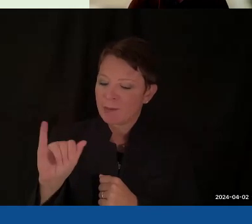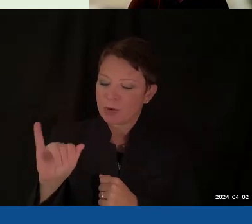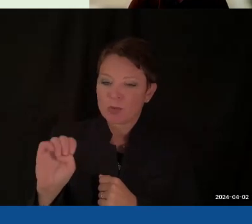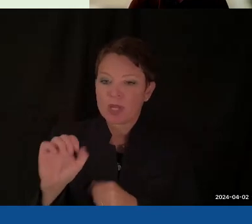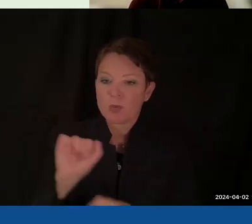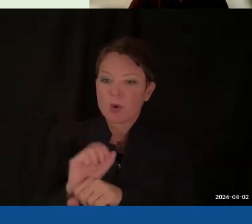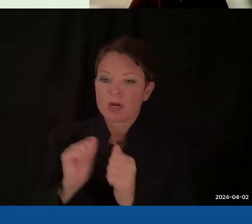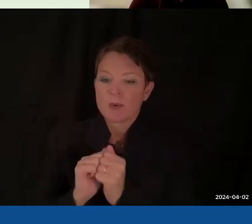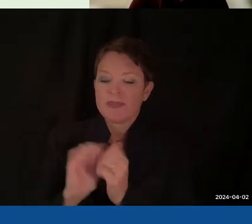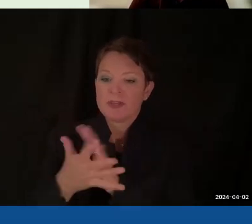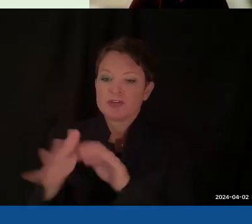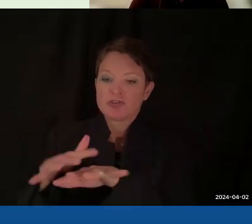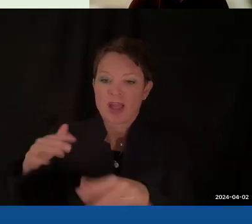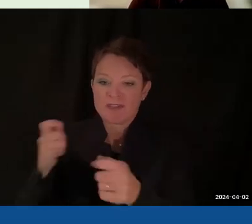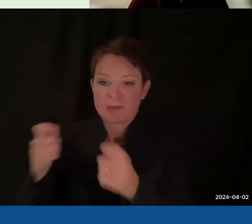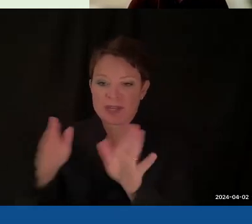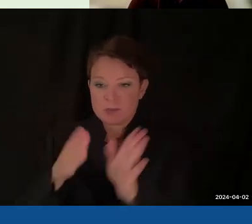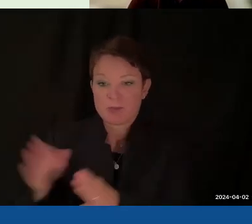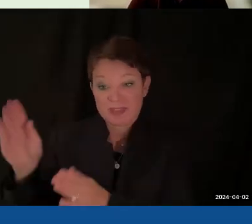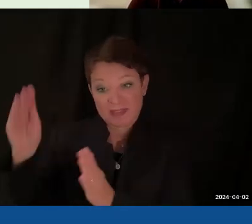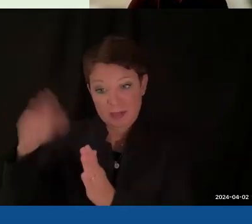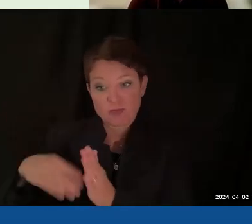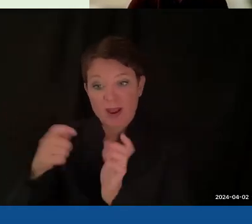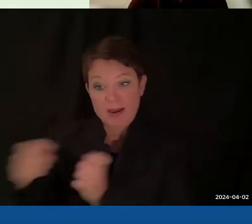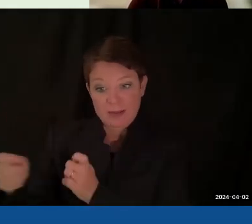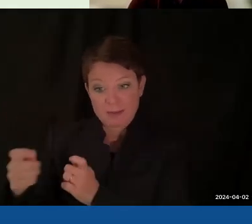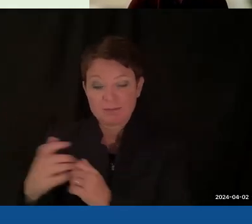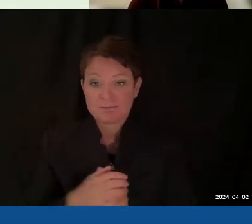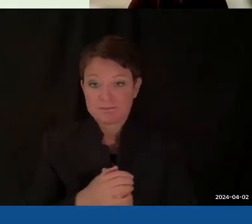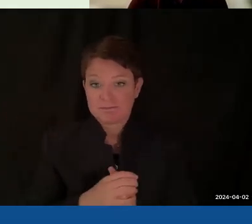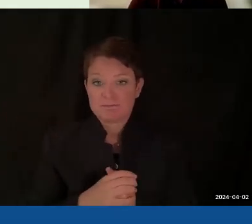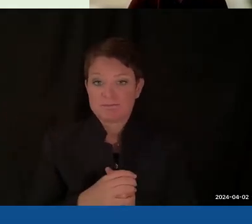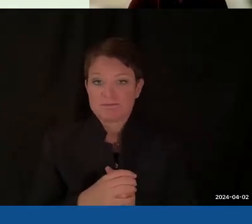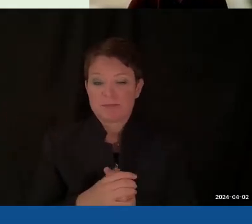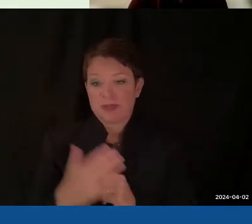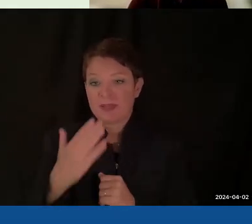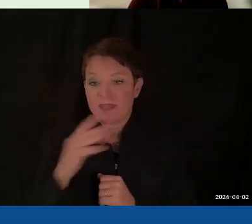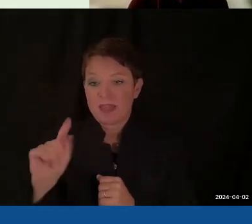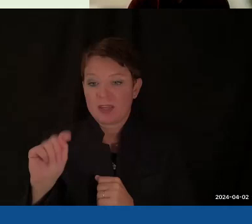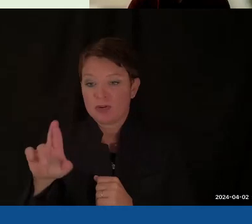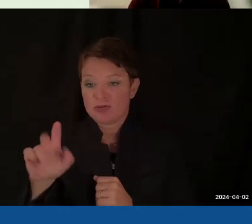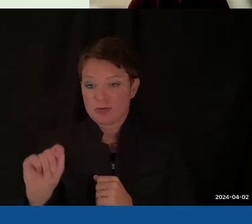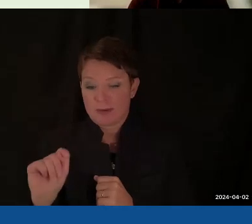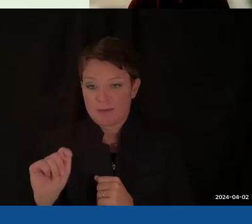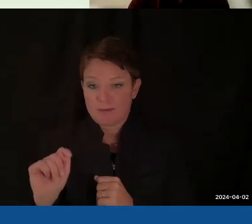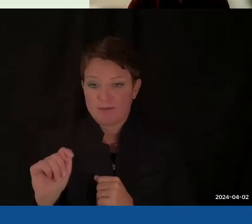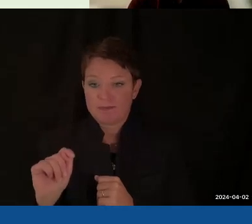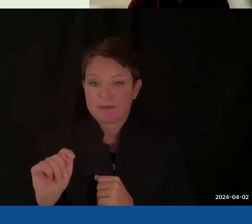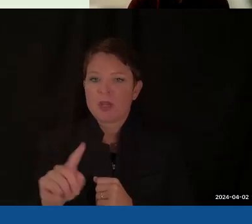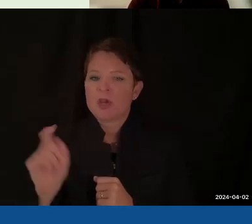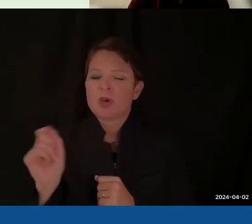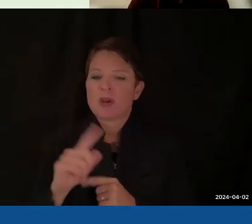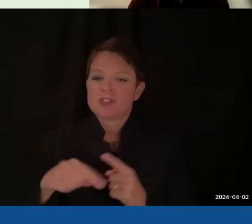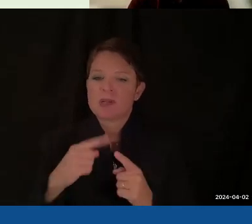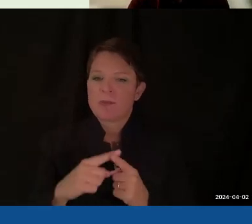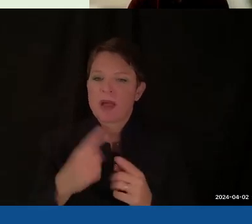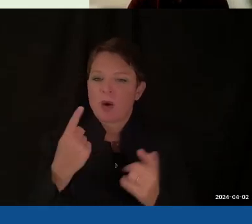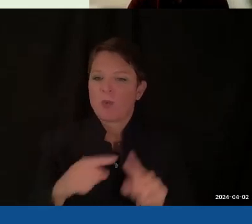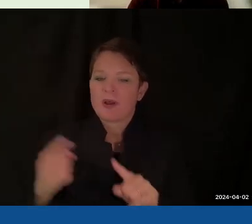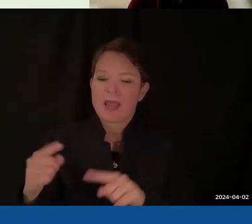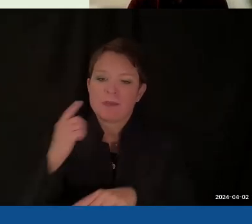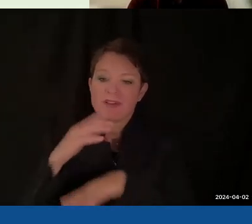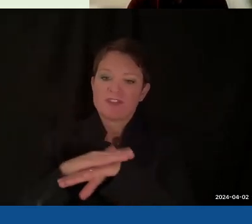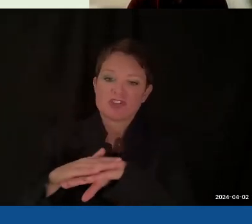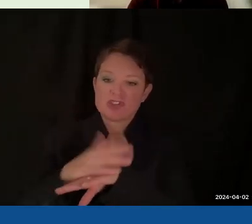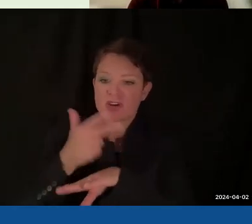traffic management plan that they're going to be putting together. Thanks, Trent. There was a question about what happens if the